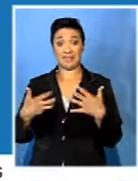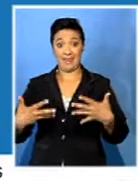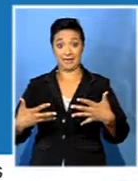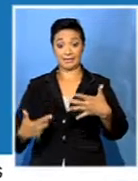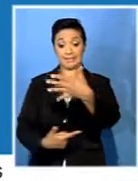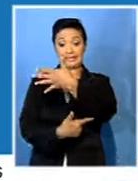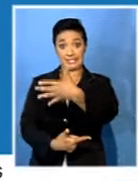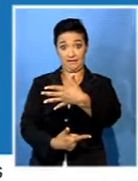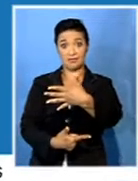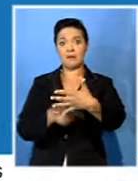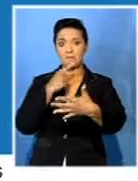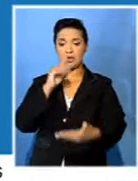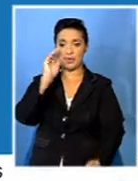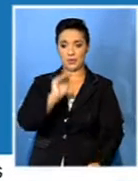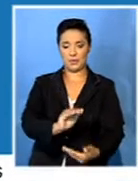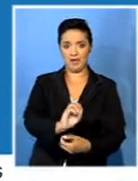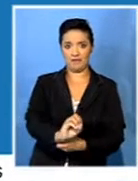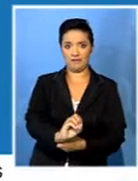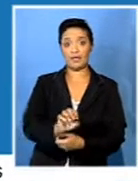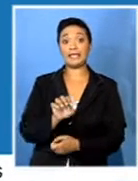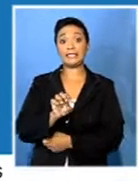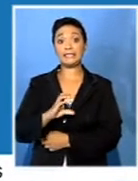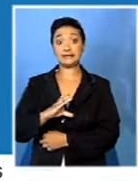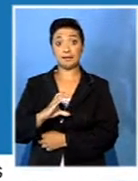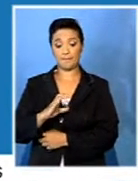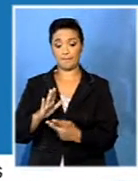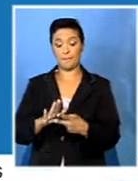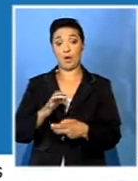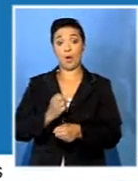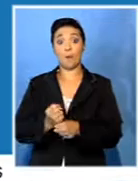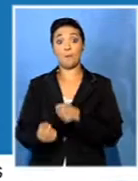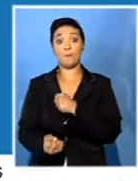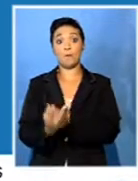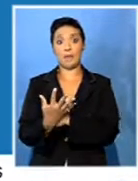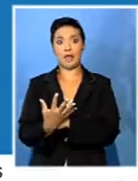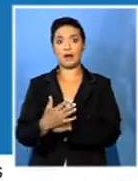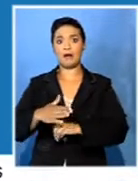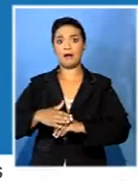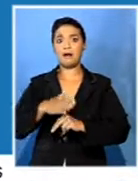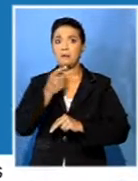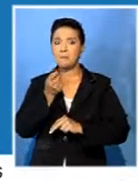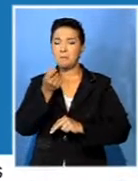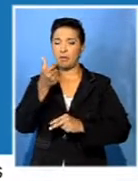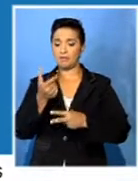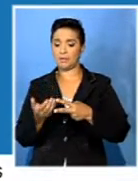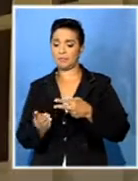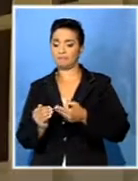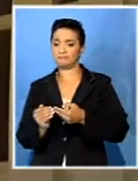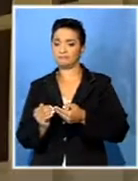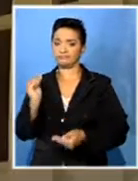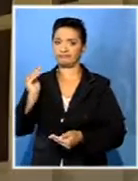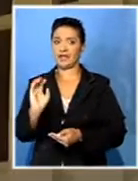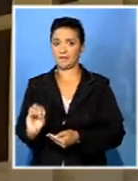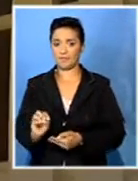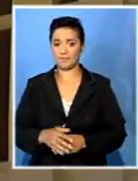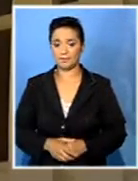showed declines in crime, with the Eastern Cape and Mpumalanga registering marginal increases.